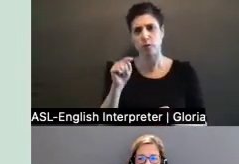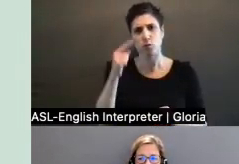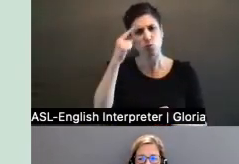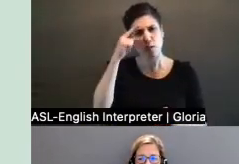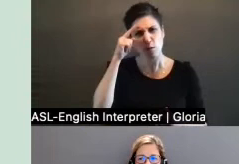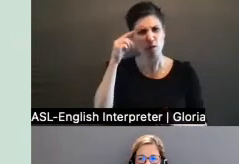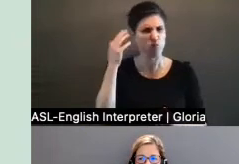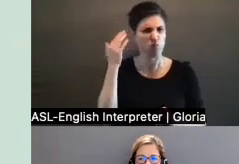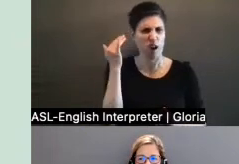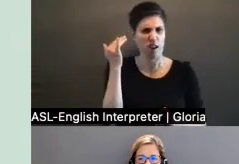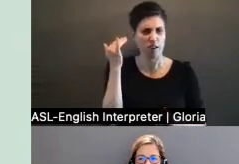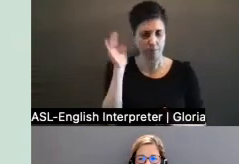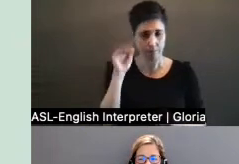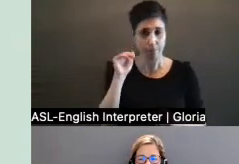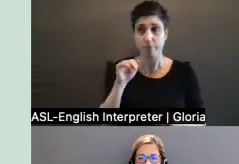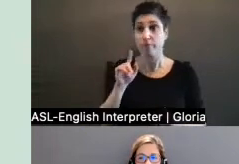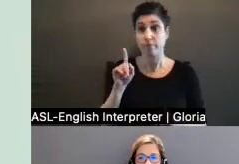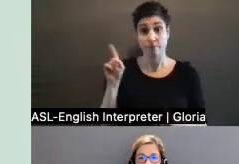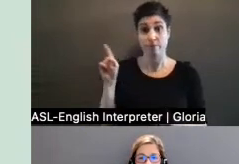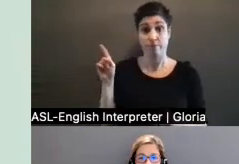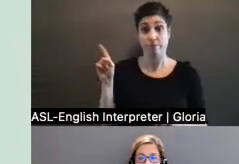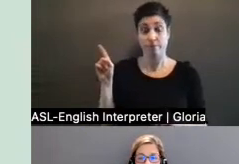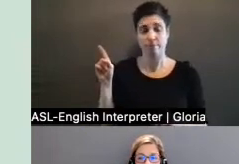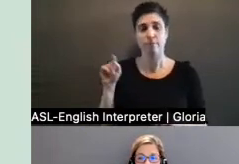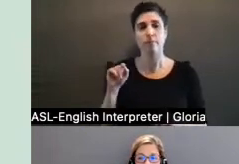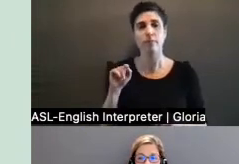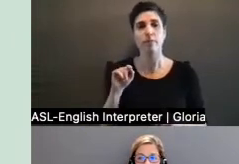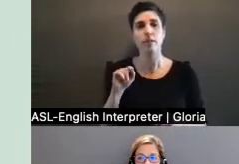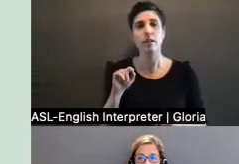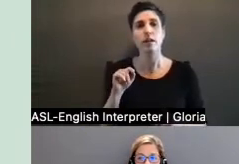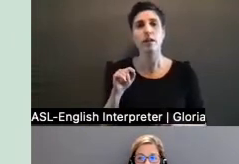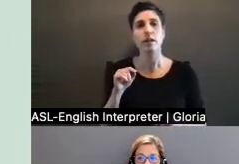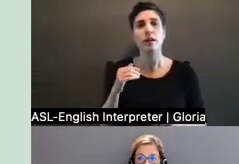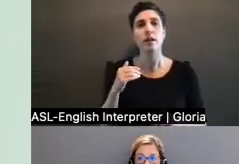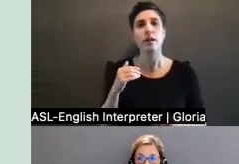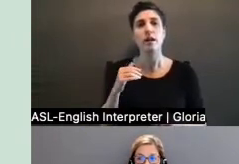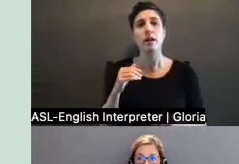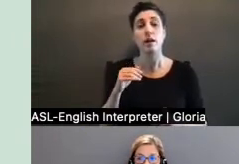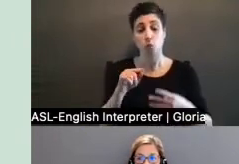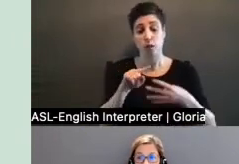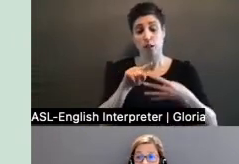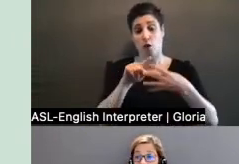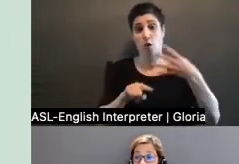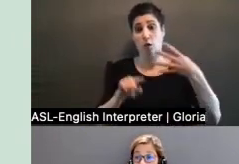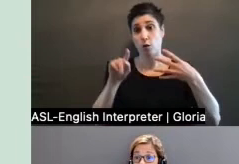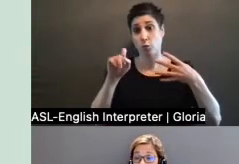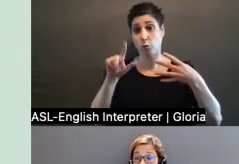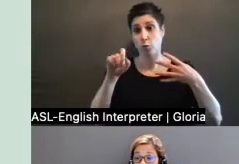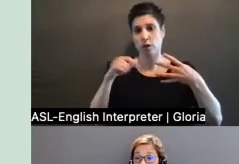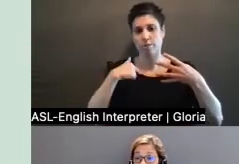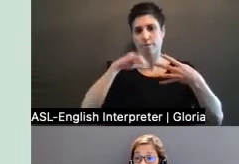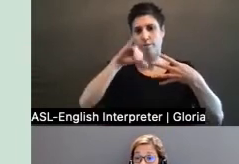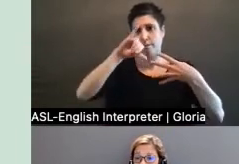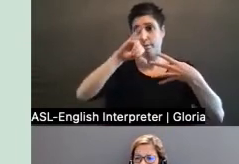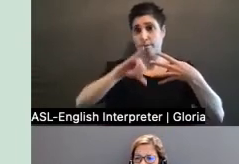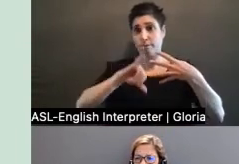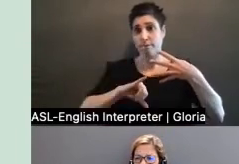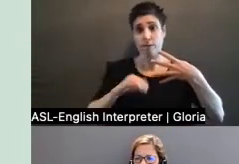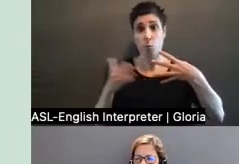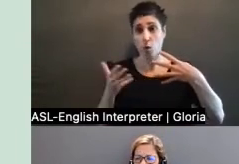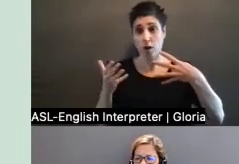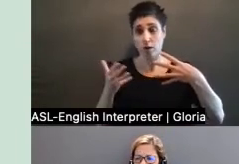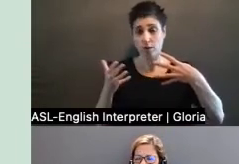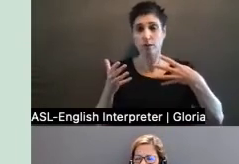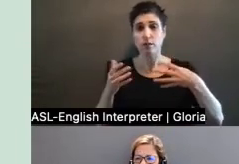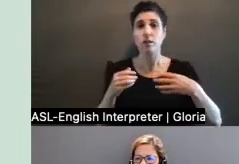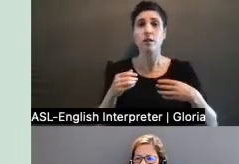because most of the tools we're looking at have a very specific thing in common. And what it is that we will be going